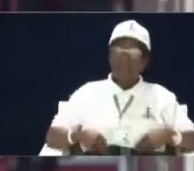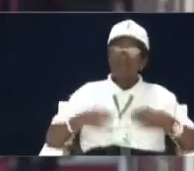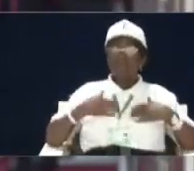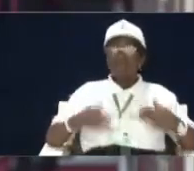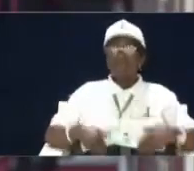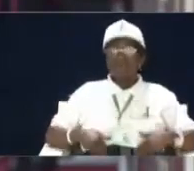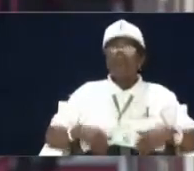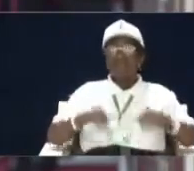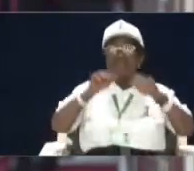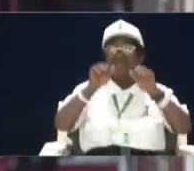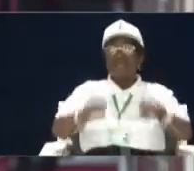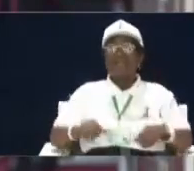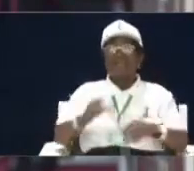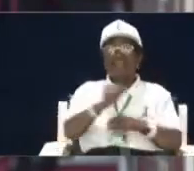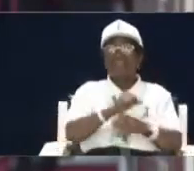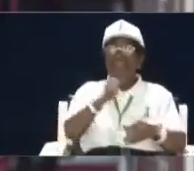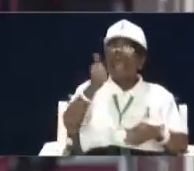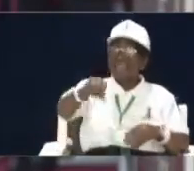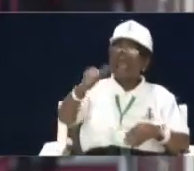bitter.